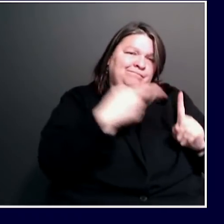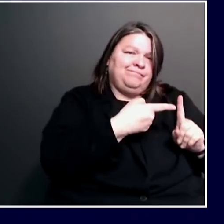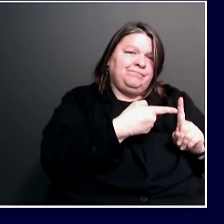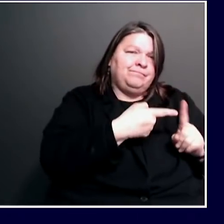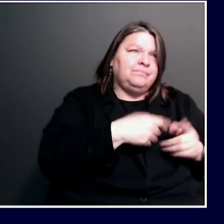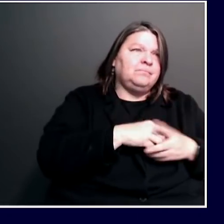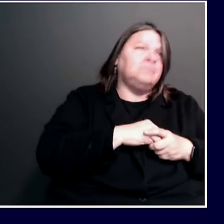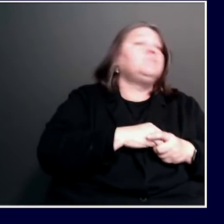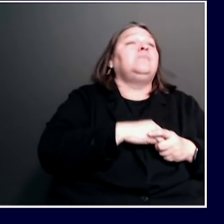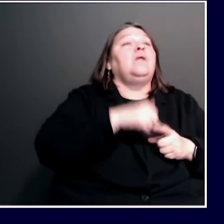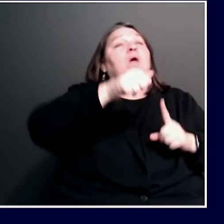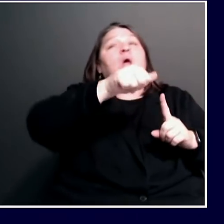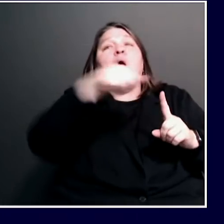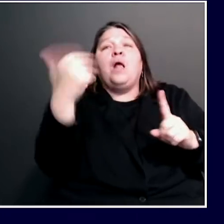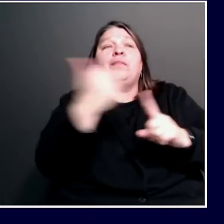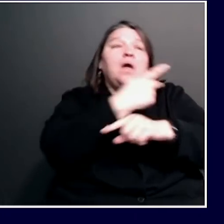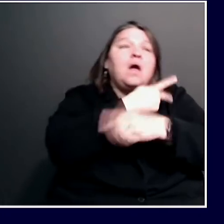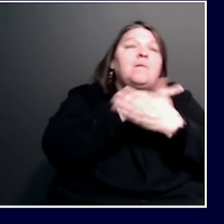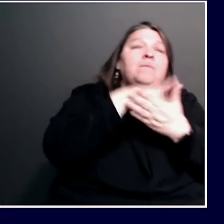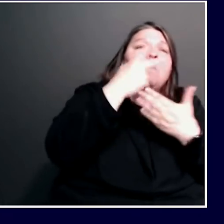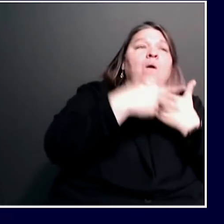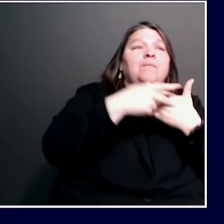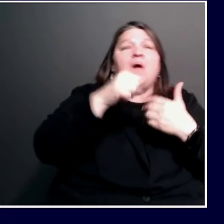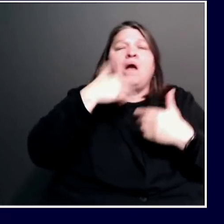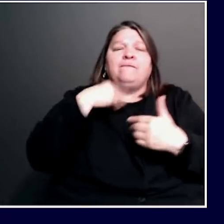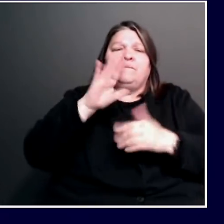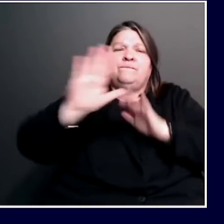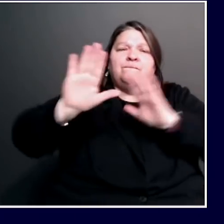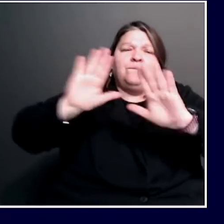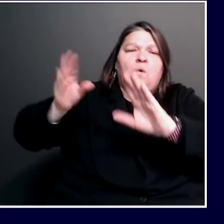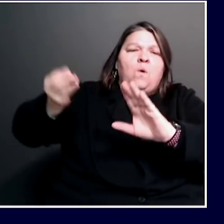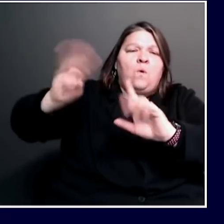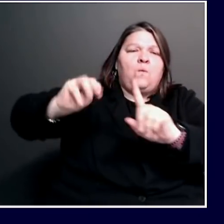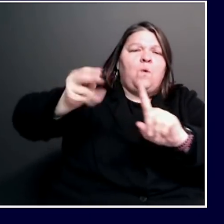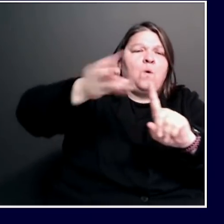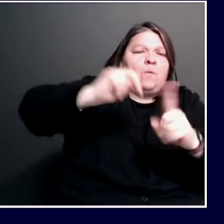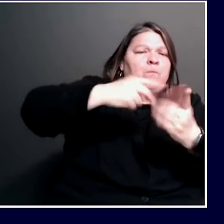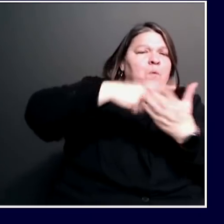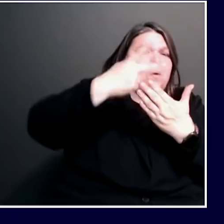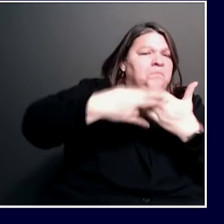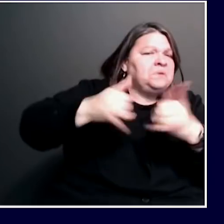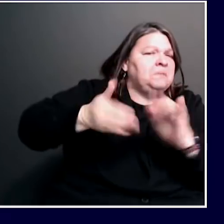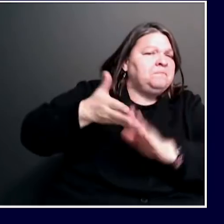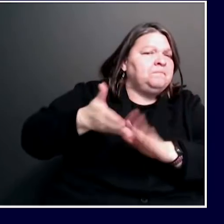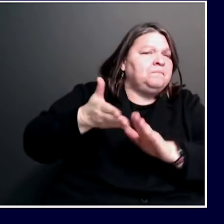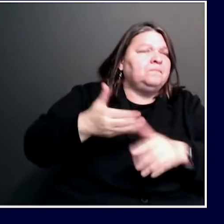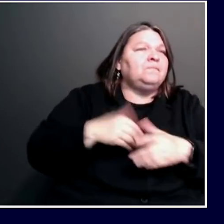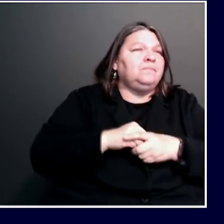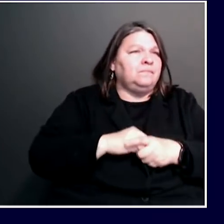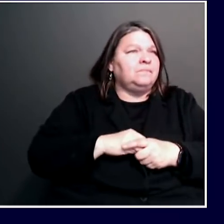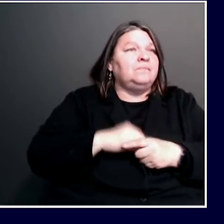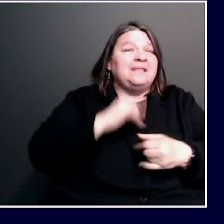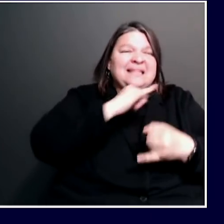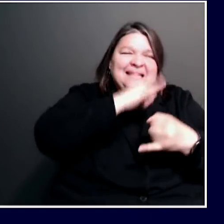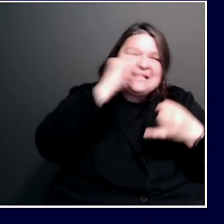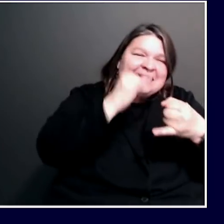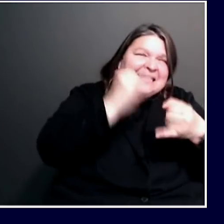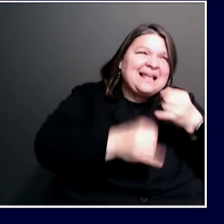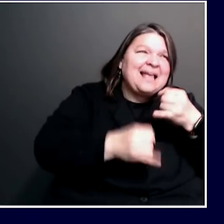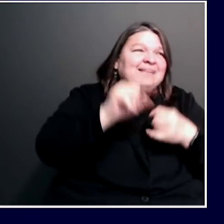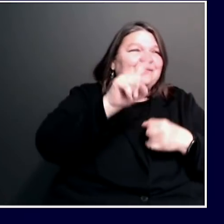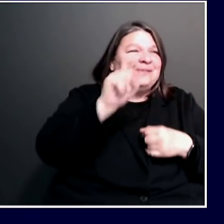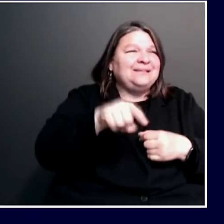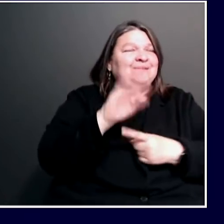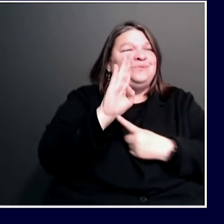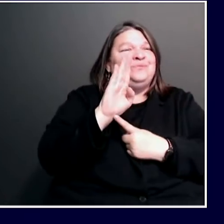by the facilities themselves. Okay, thank you. Thanks, Patty. And the last question for the afternoon goes to Brian Sullivan. Hey,